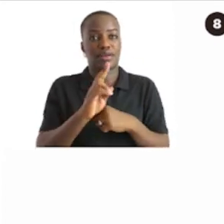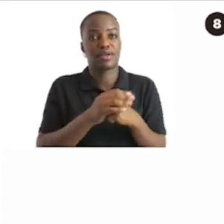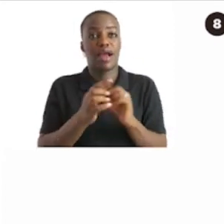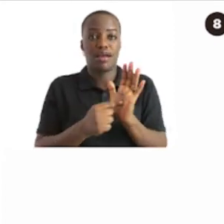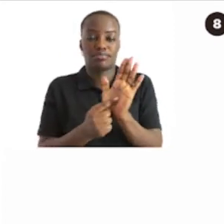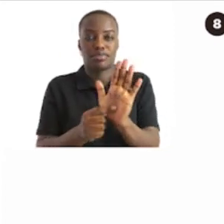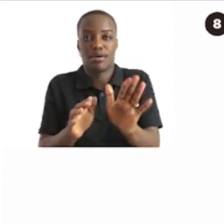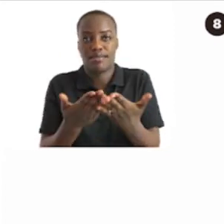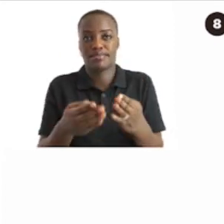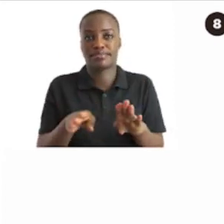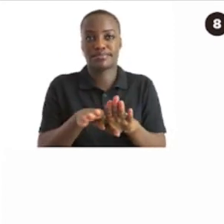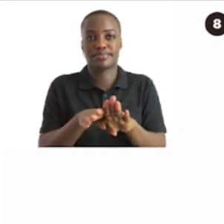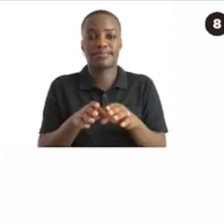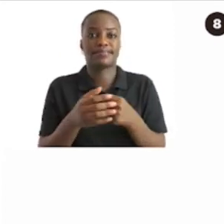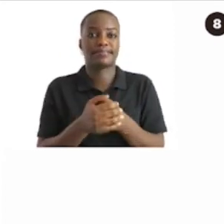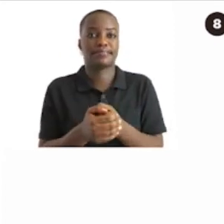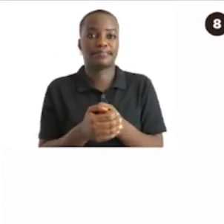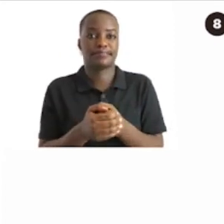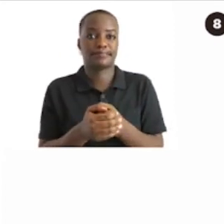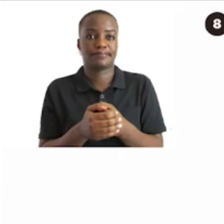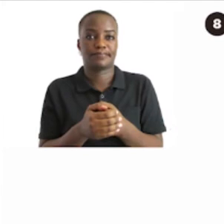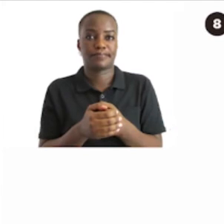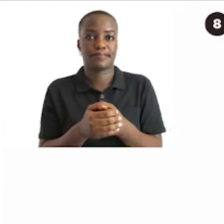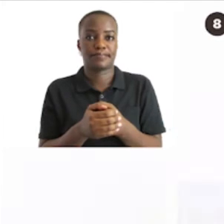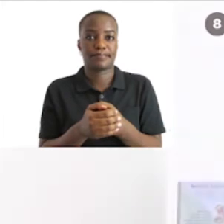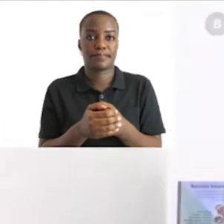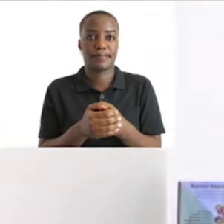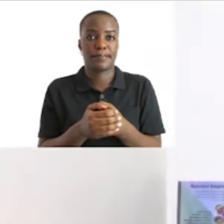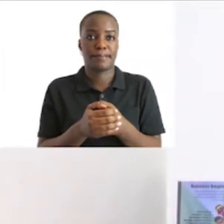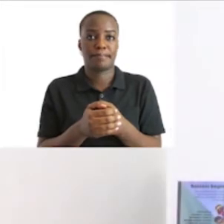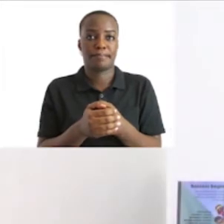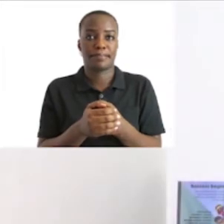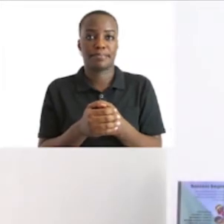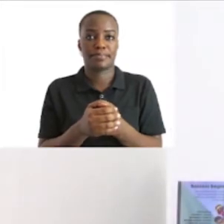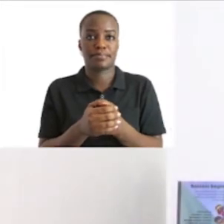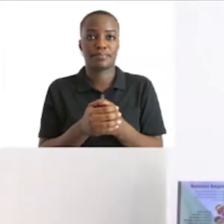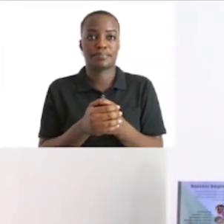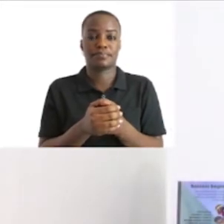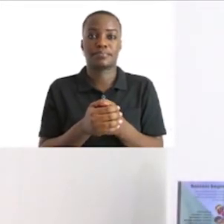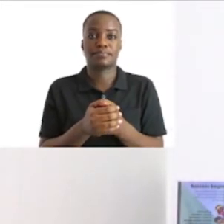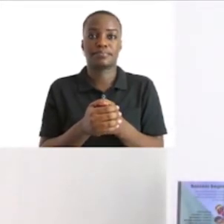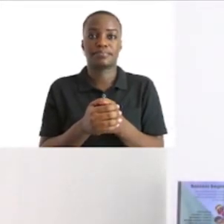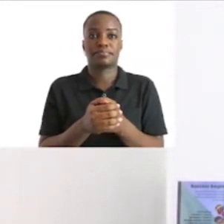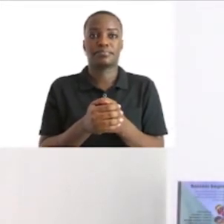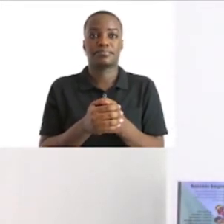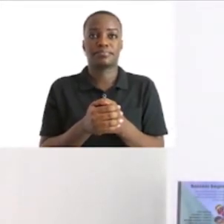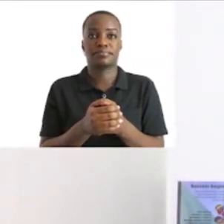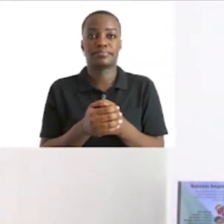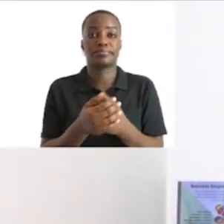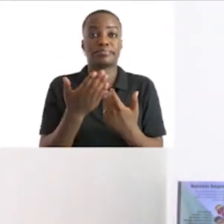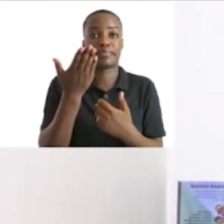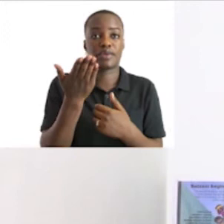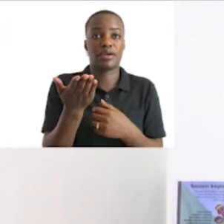you how we go through those 2 stages. Let's take a look at the board. Now on the